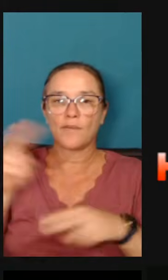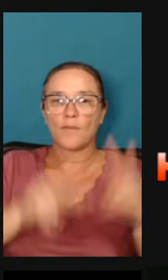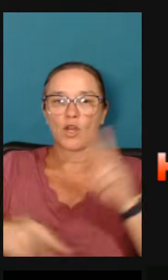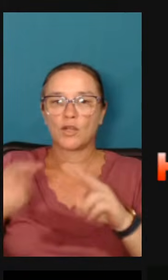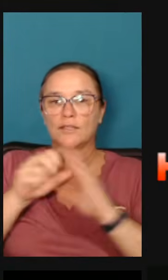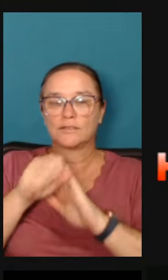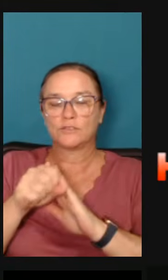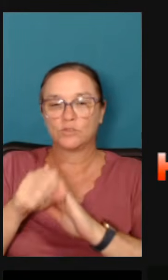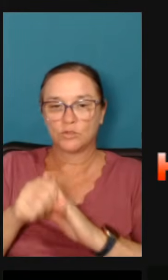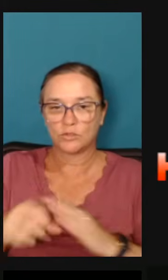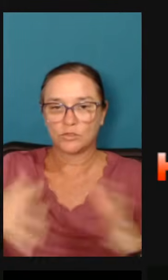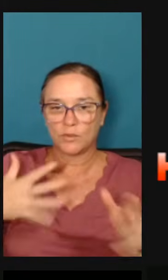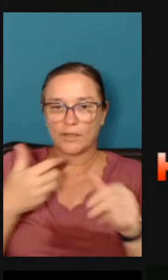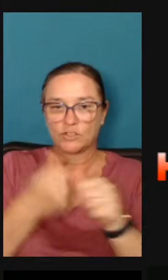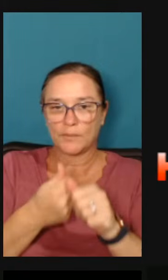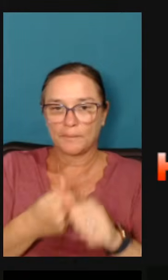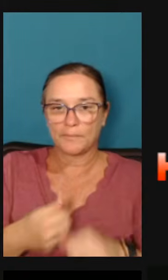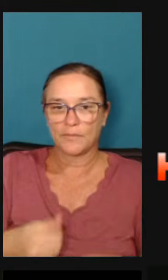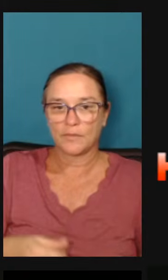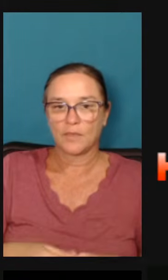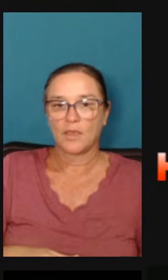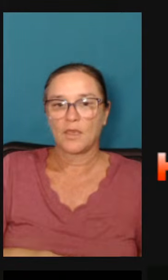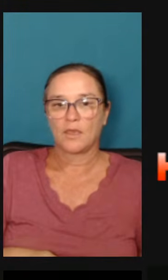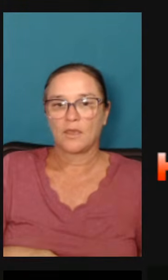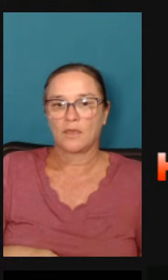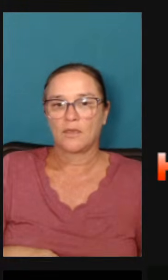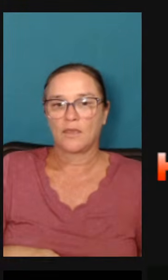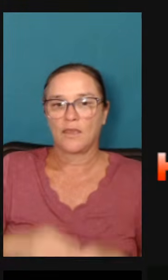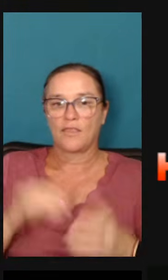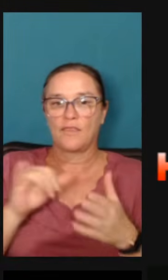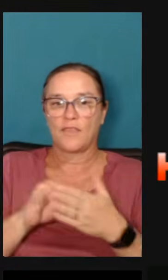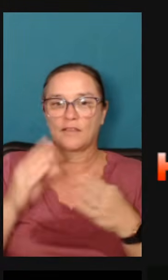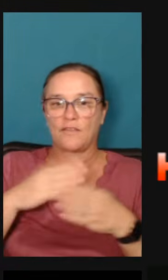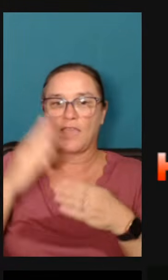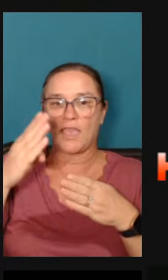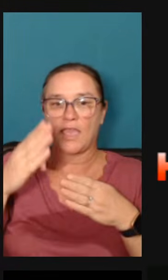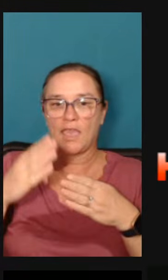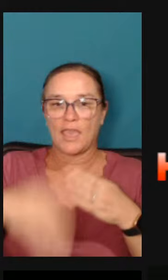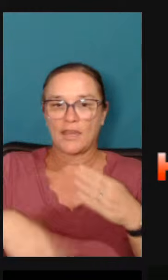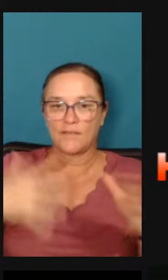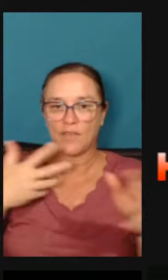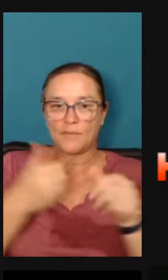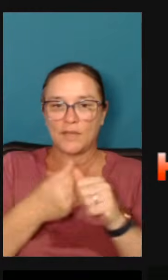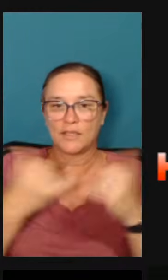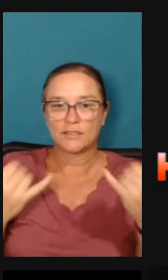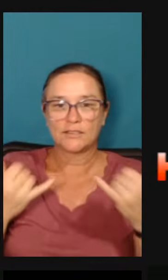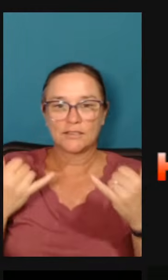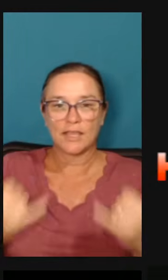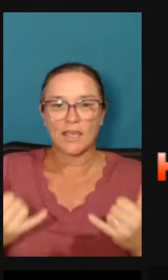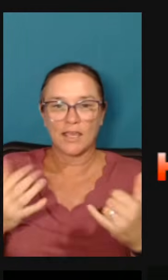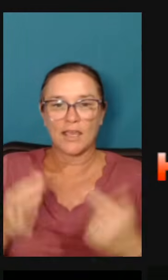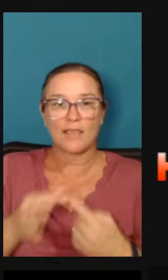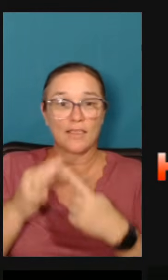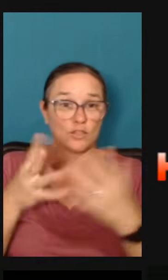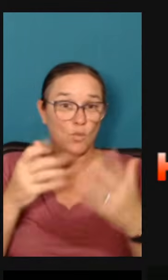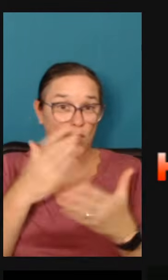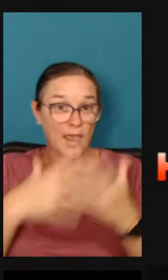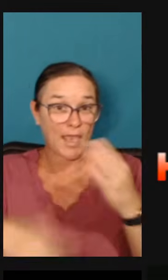and that brings us to the end of the update today, unless you want to add something, Dane,